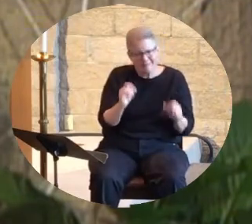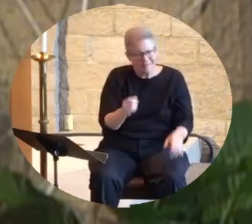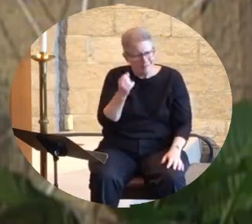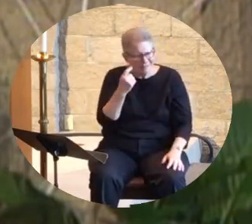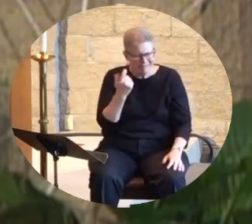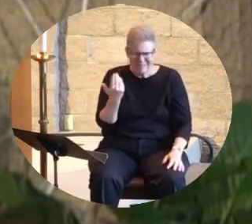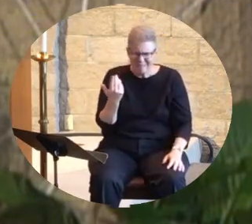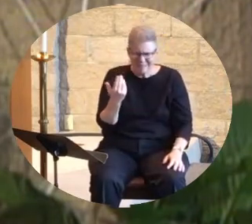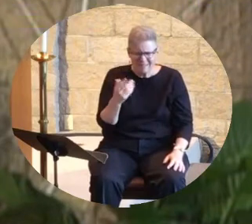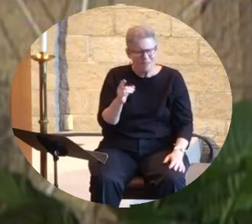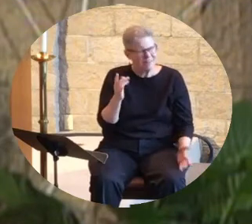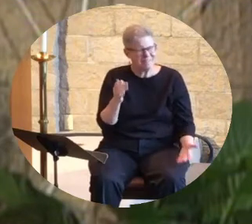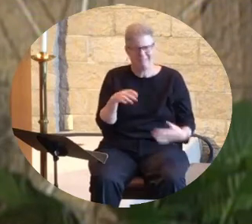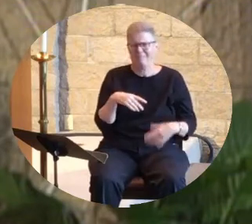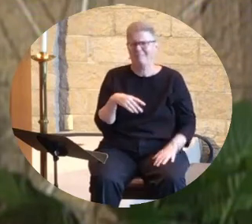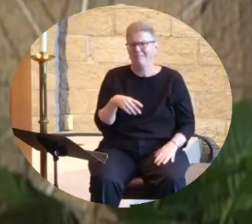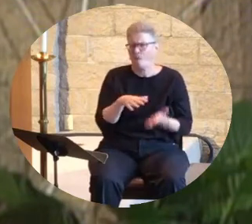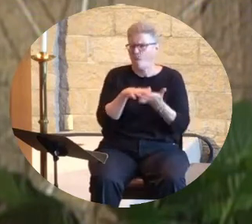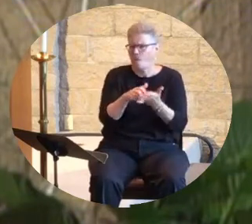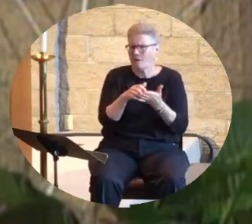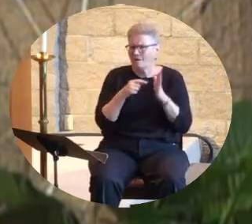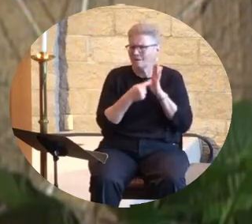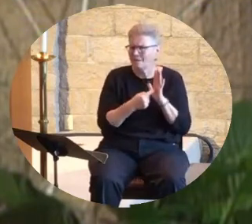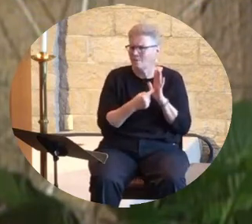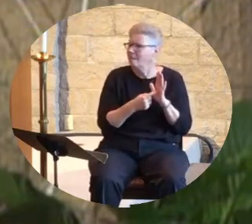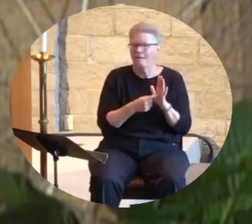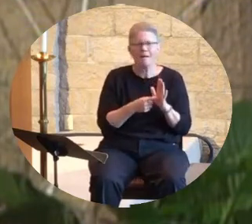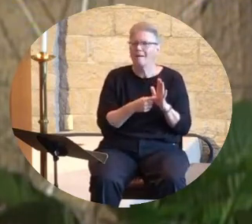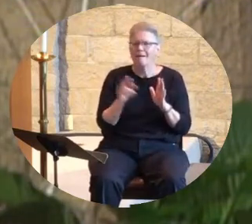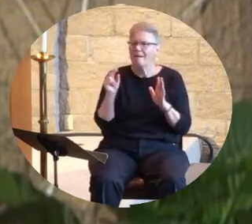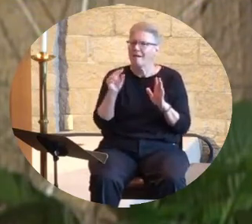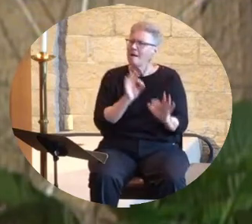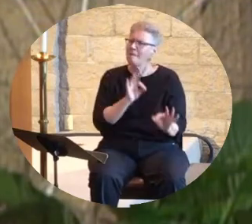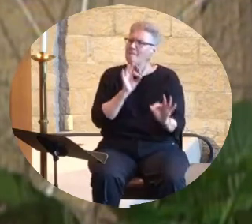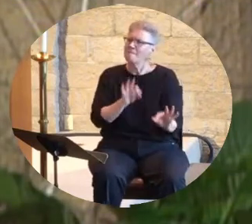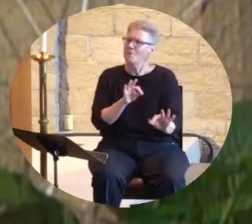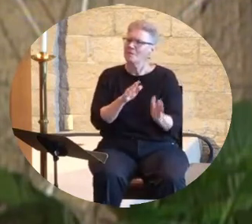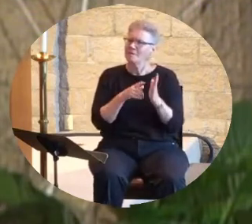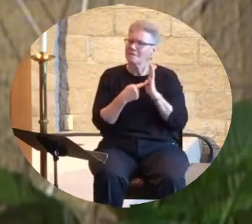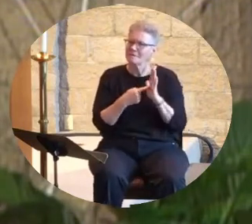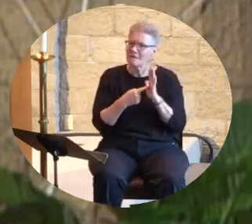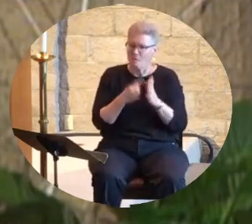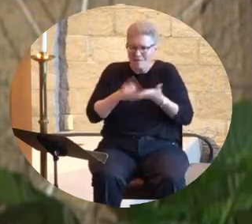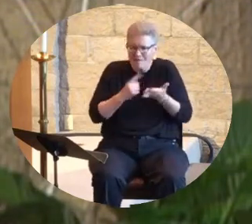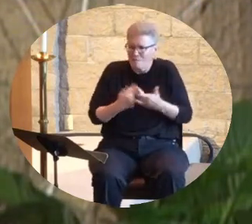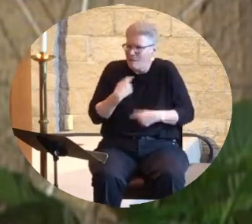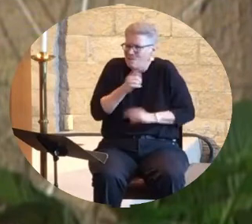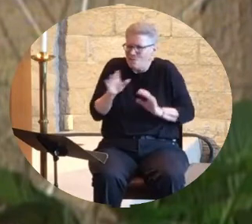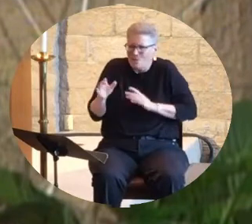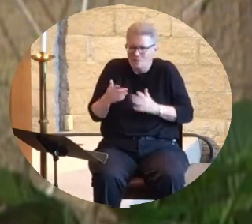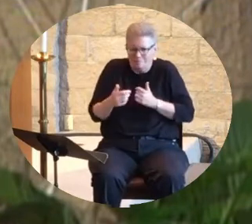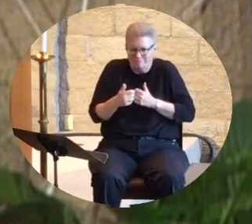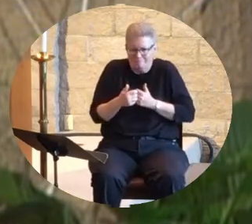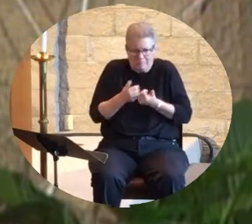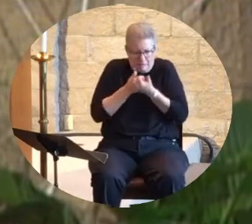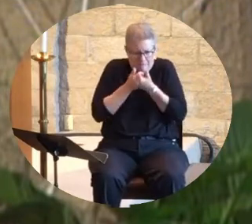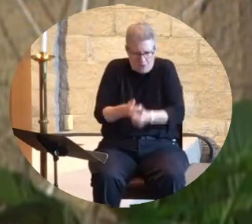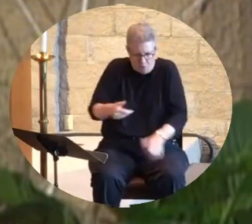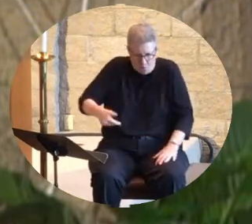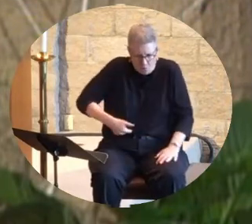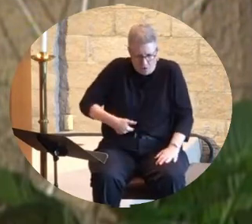a perfect example. Because sometimes we just do what we do because it's the feeling. It's what we need to